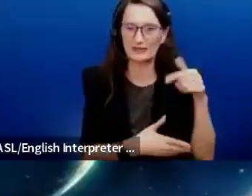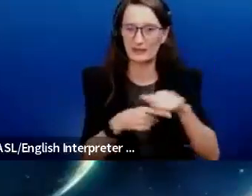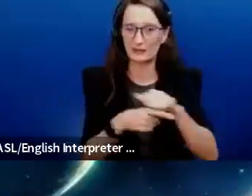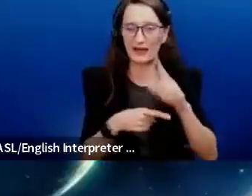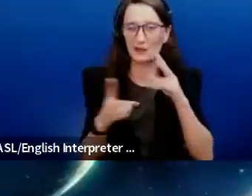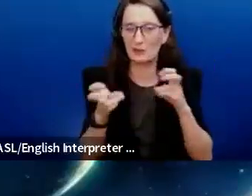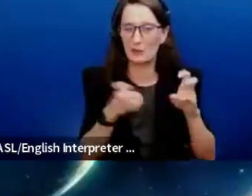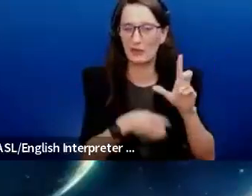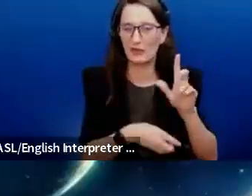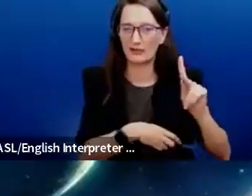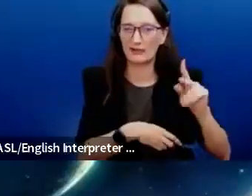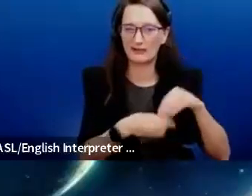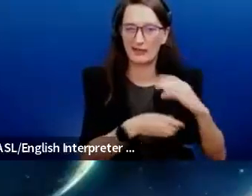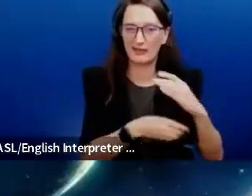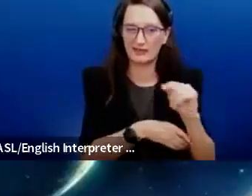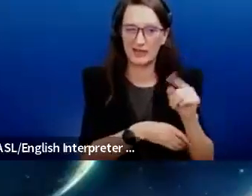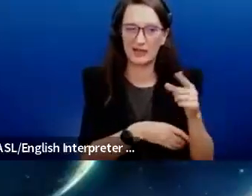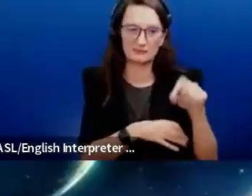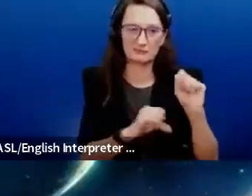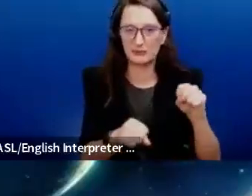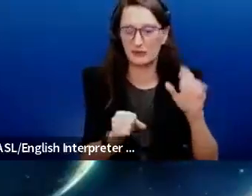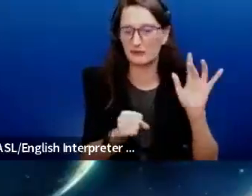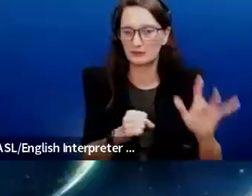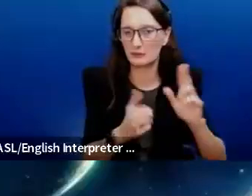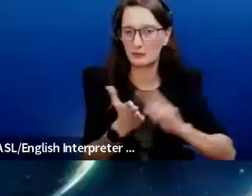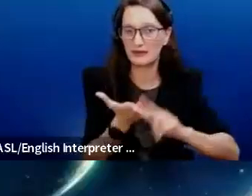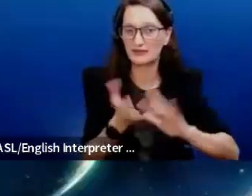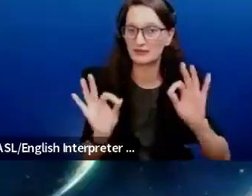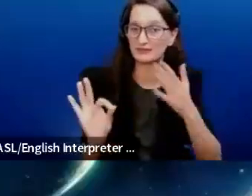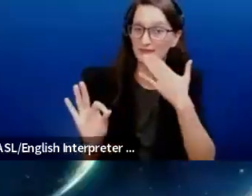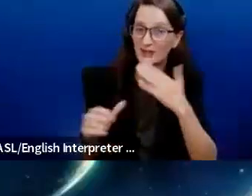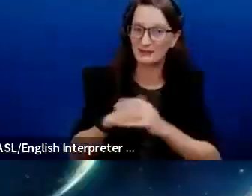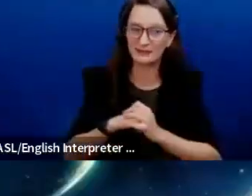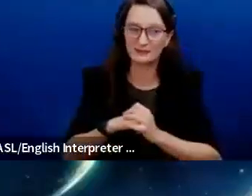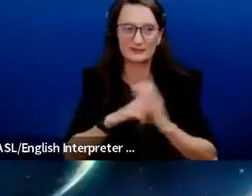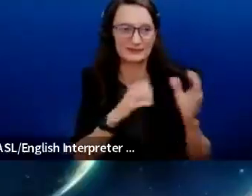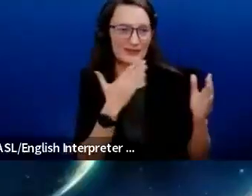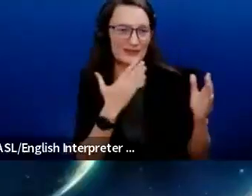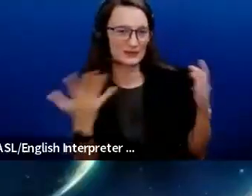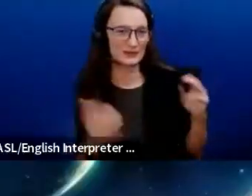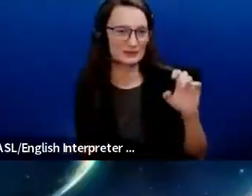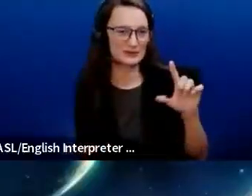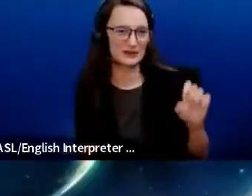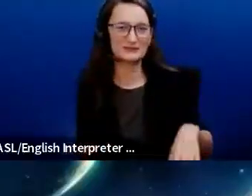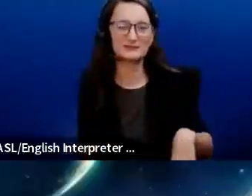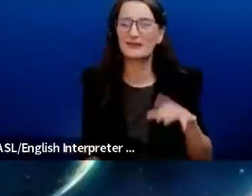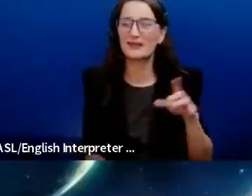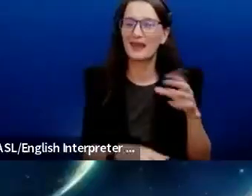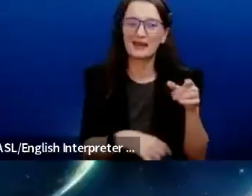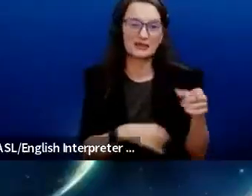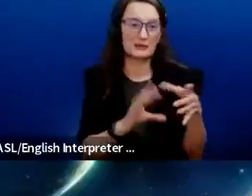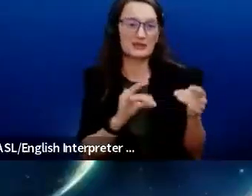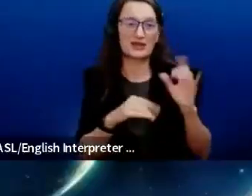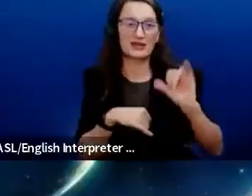the chat that you can register. Thank you. Thank you so much, Michelle. And like she mentioned, that is on